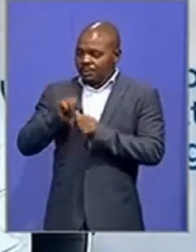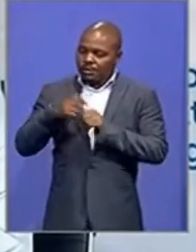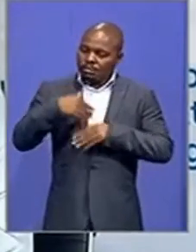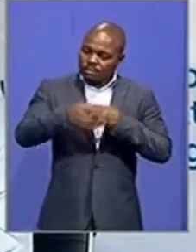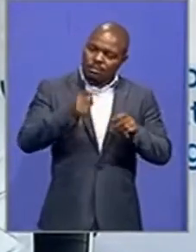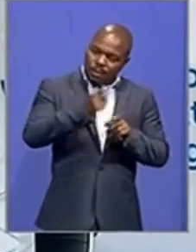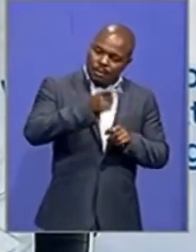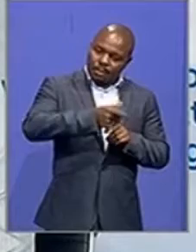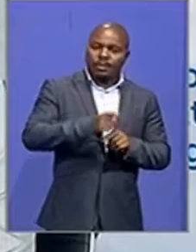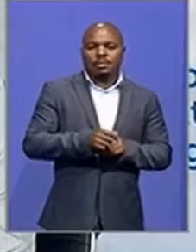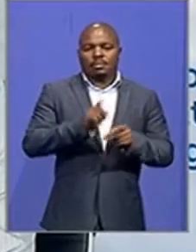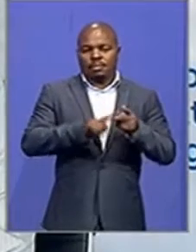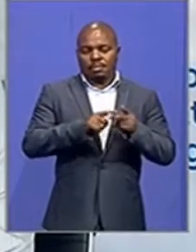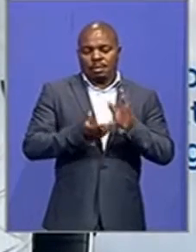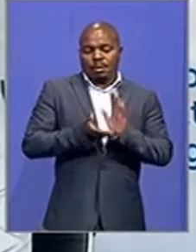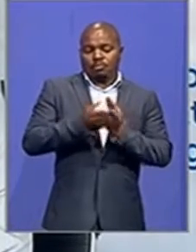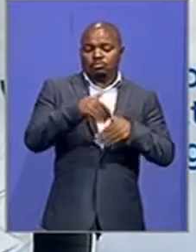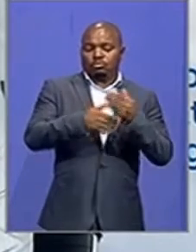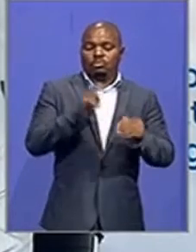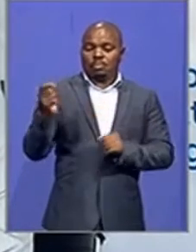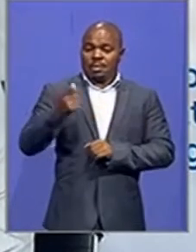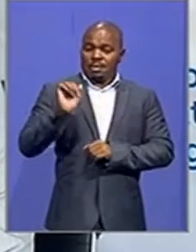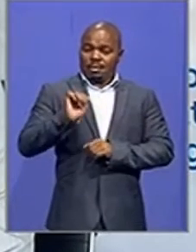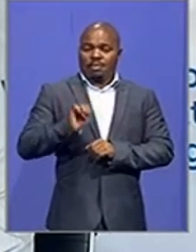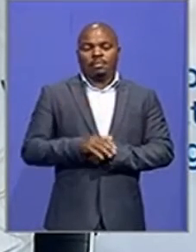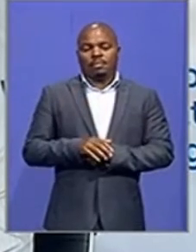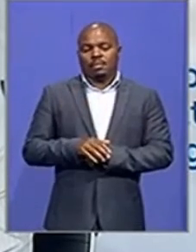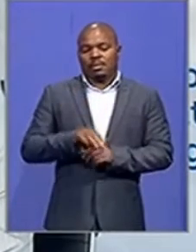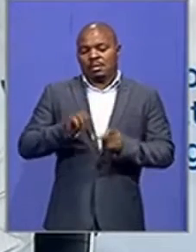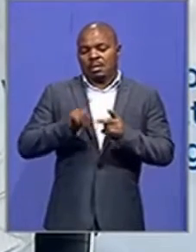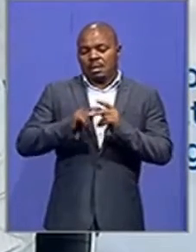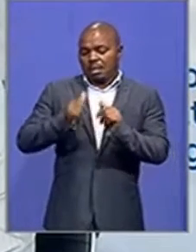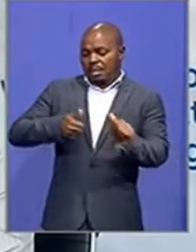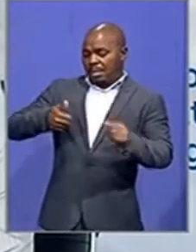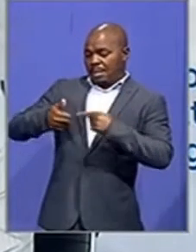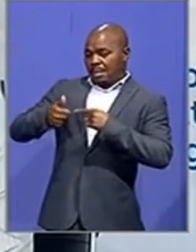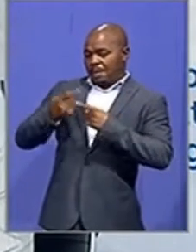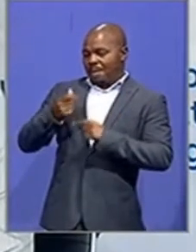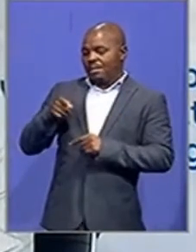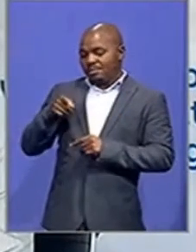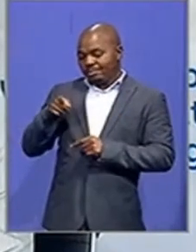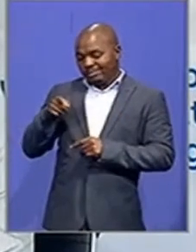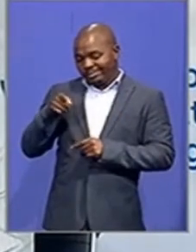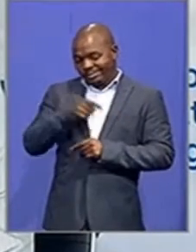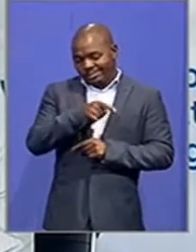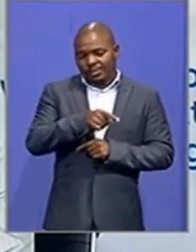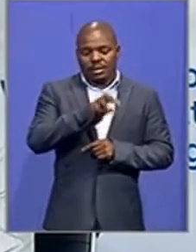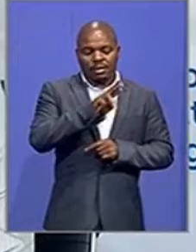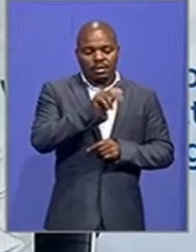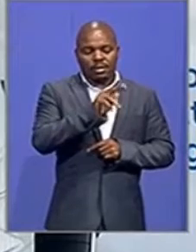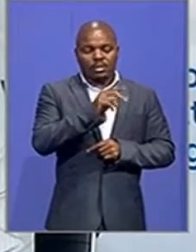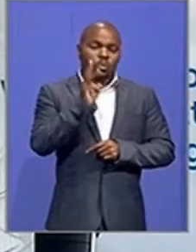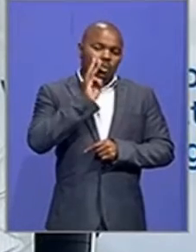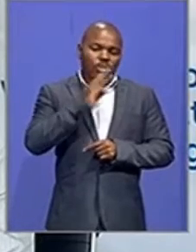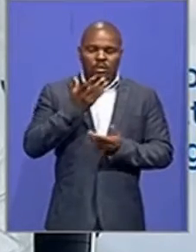to date with the payments. With regard to the amount in areas, Rand Water is prepared to negotiate with the municipality